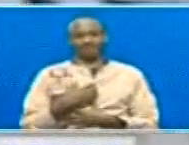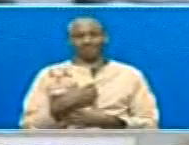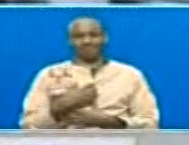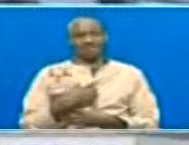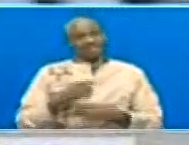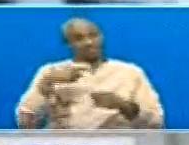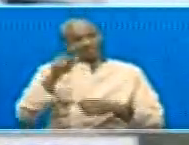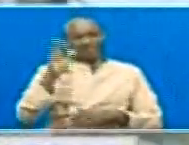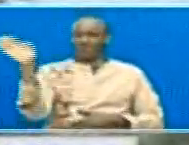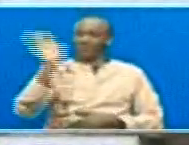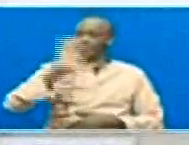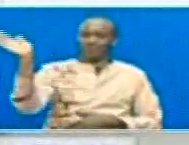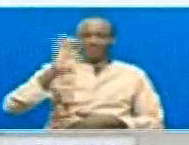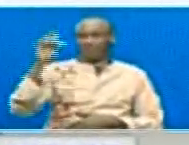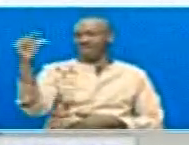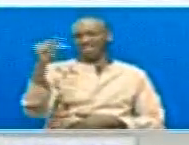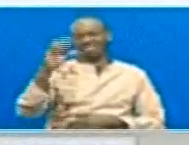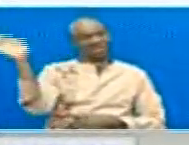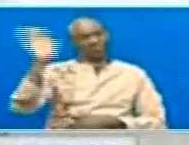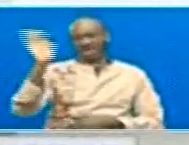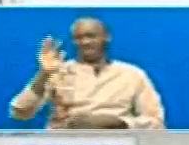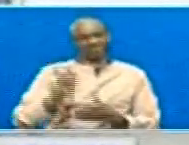They beat by the town of Garissa